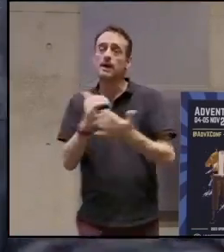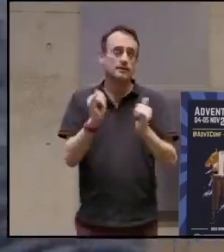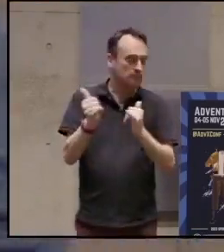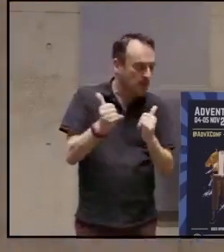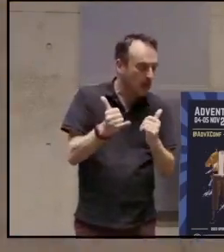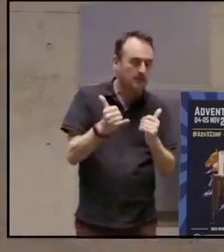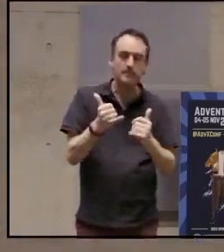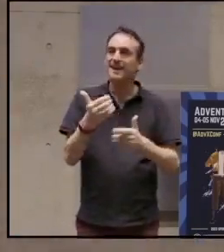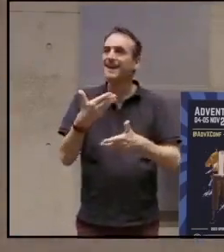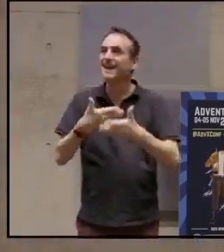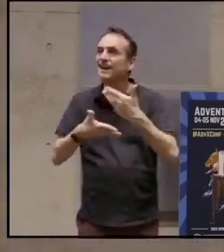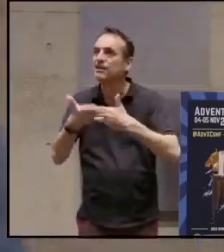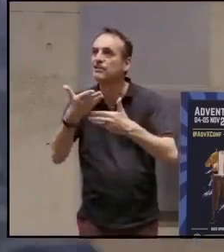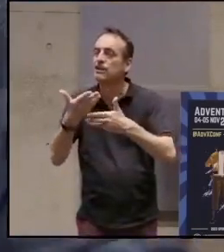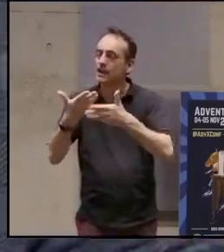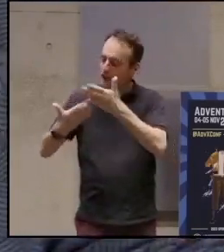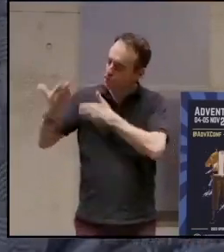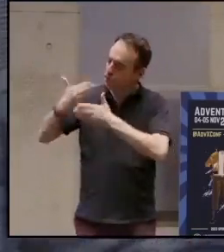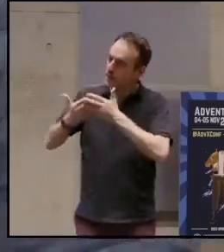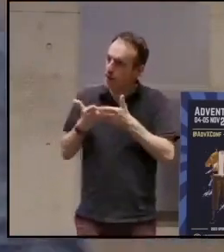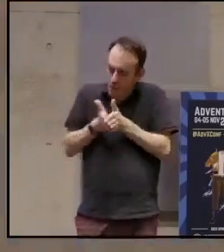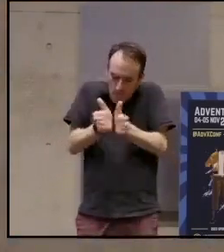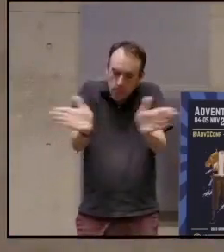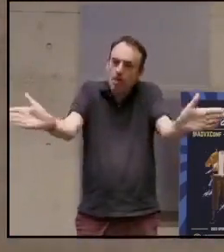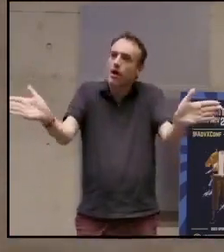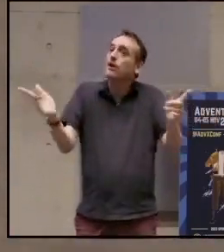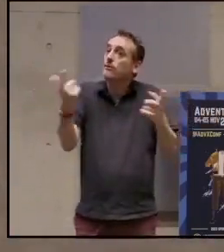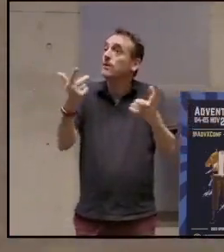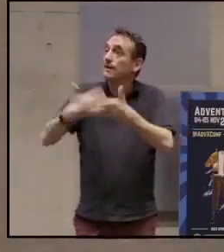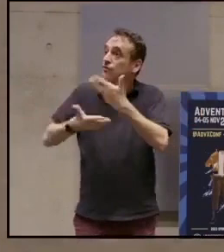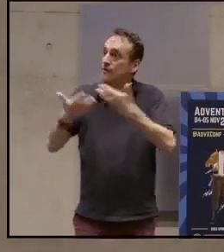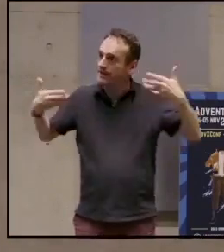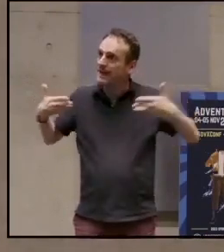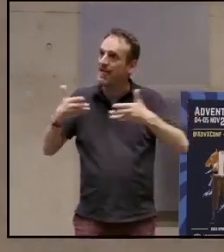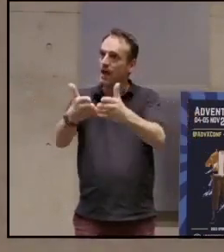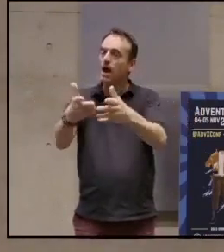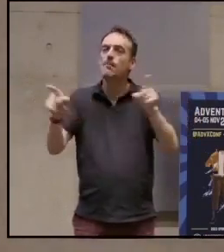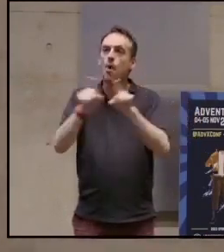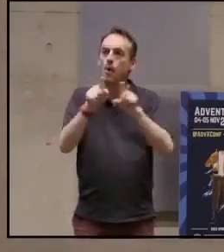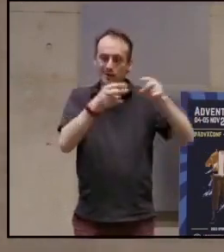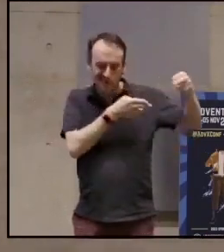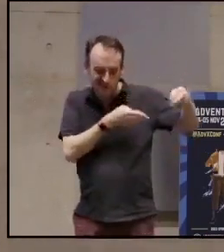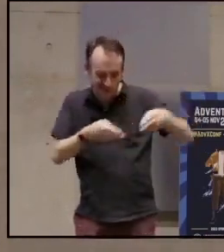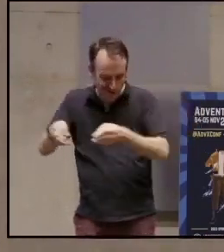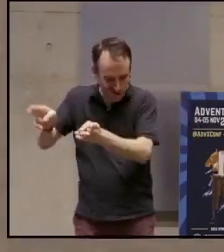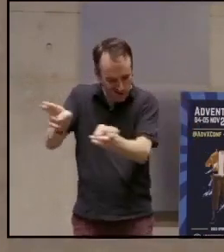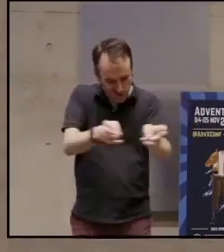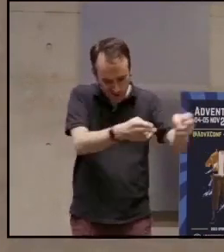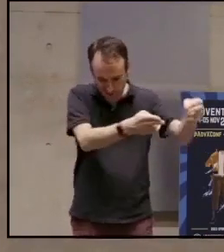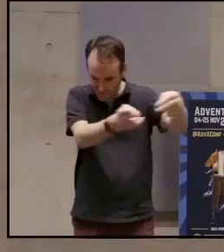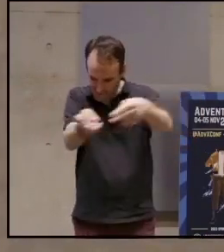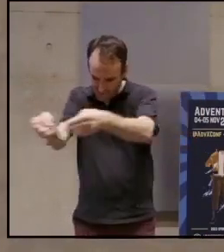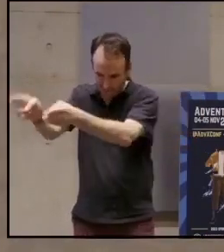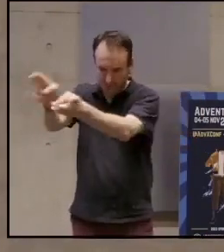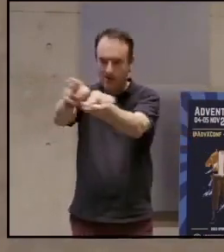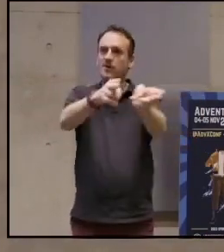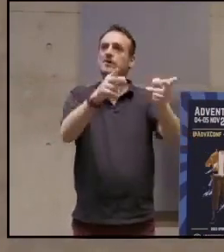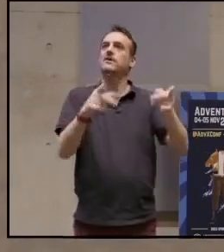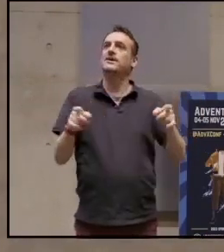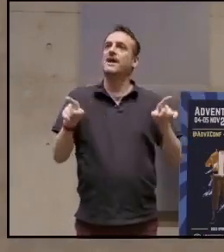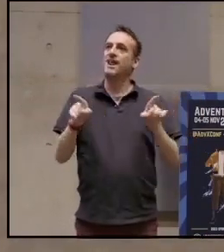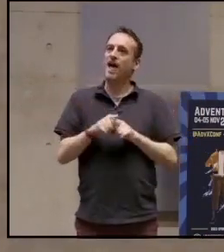but it always maintains this flow of brooks and eddies and the serpentine shape as the Thames has.